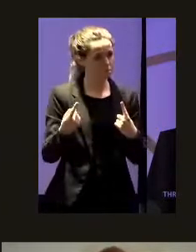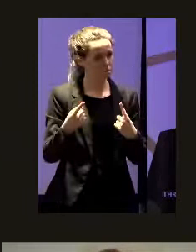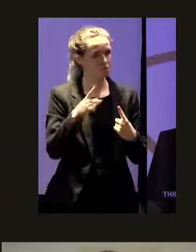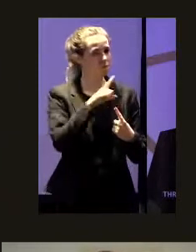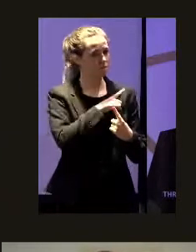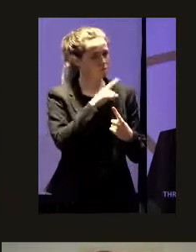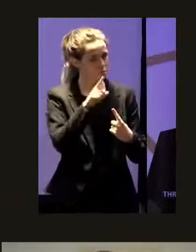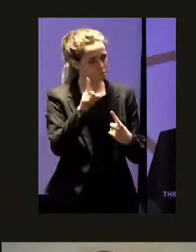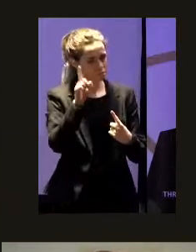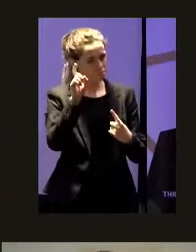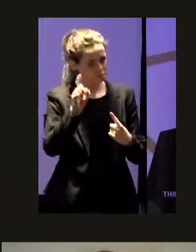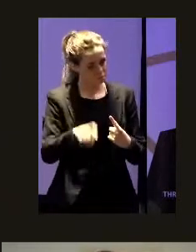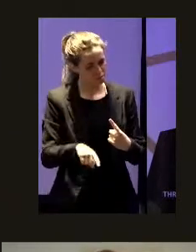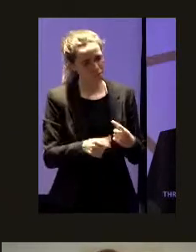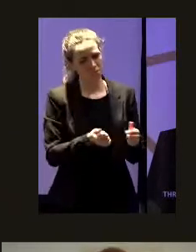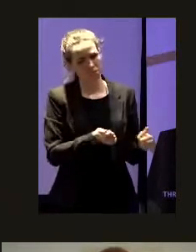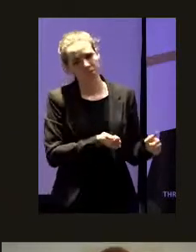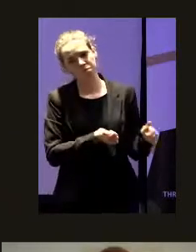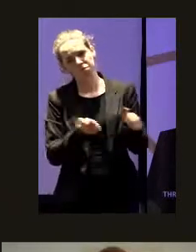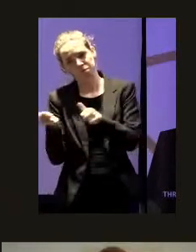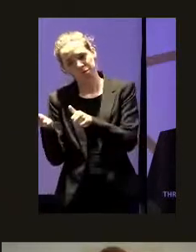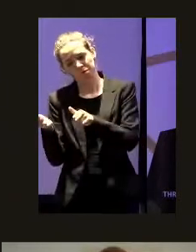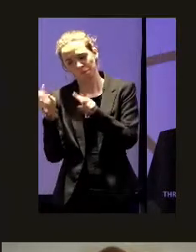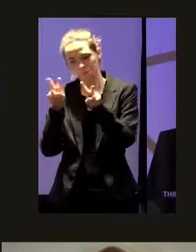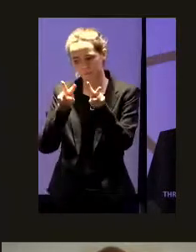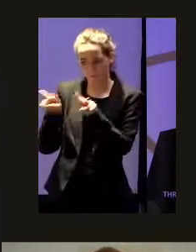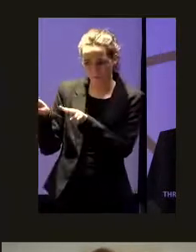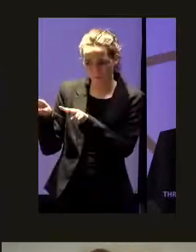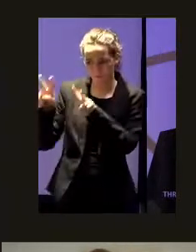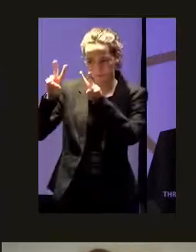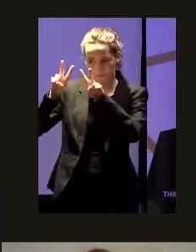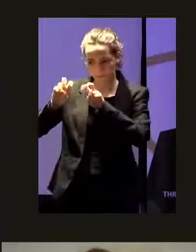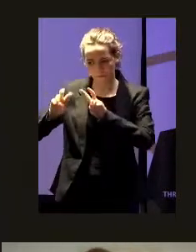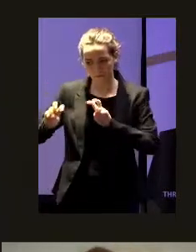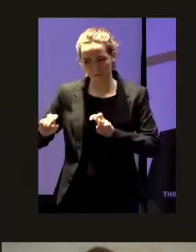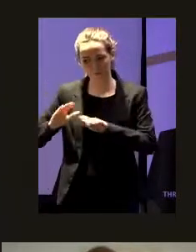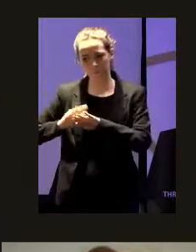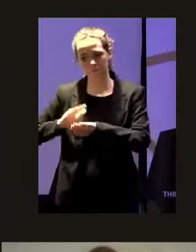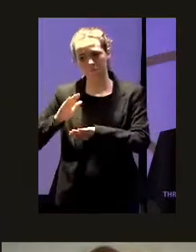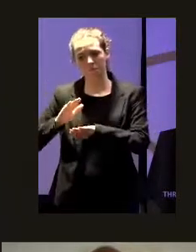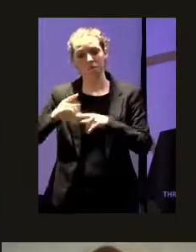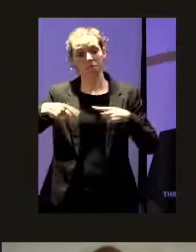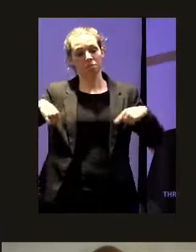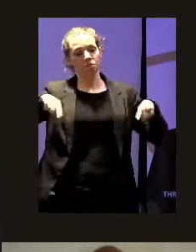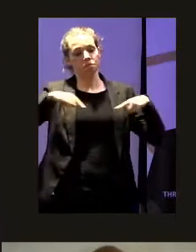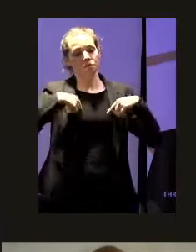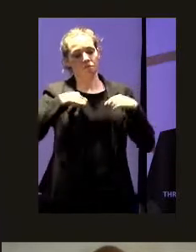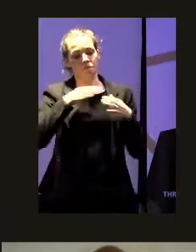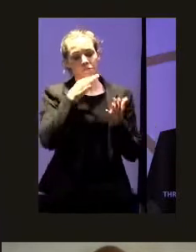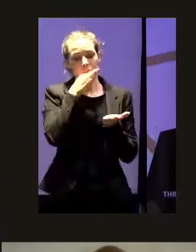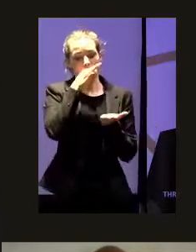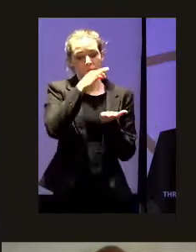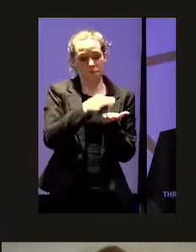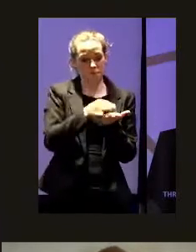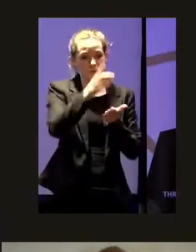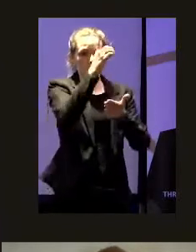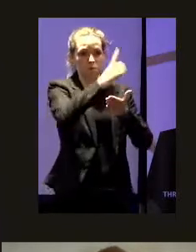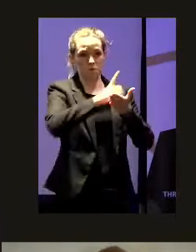sent back to us to look into. And we suggest, in terms of the draft amendment